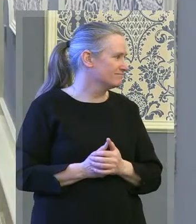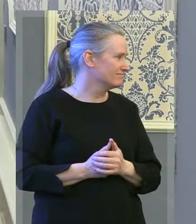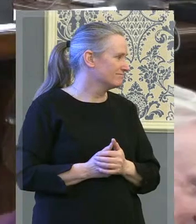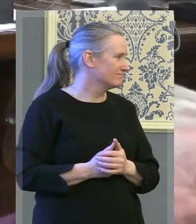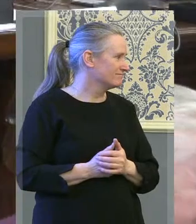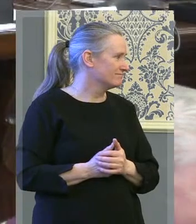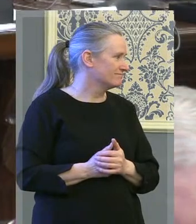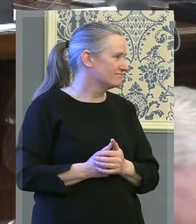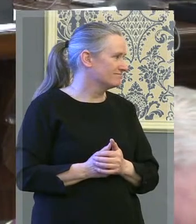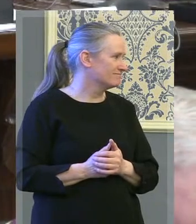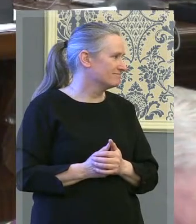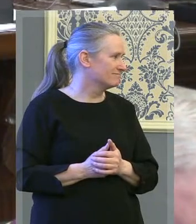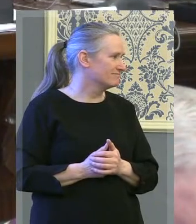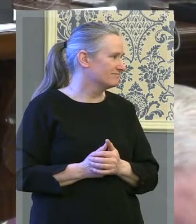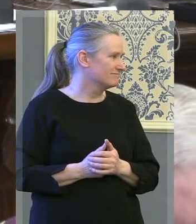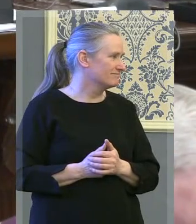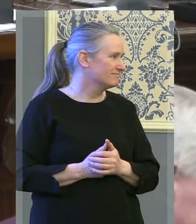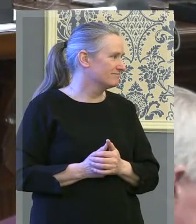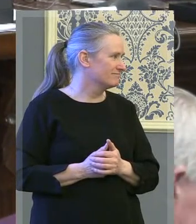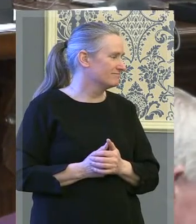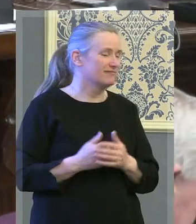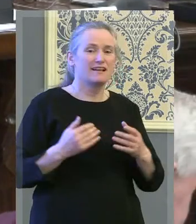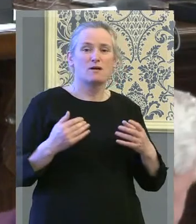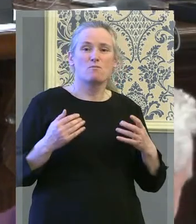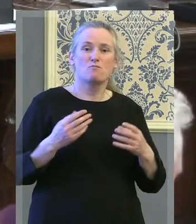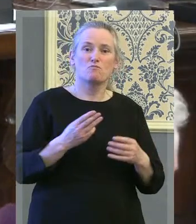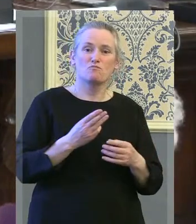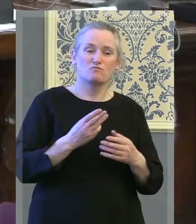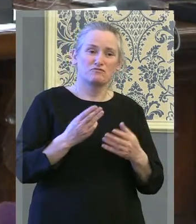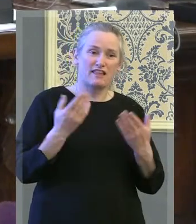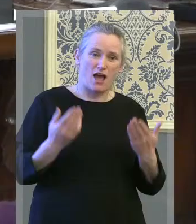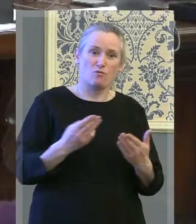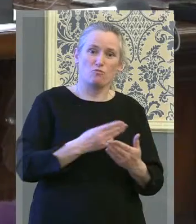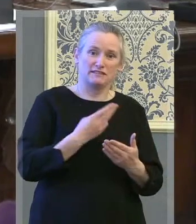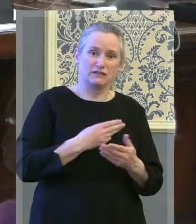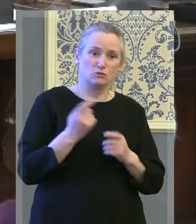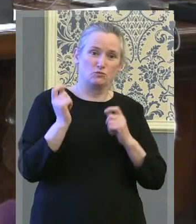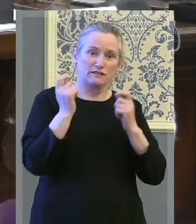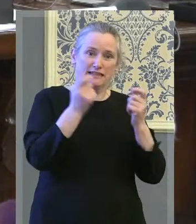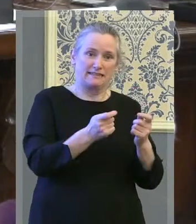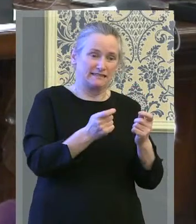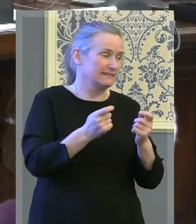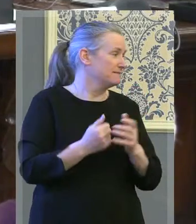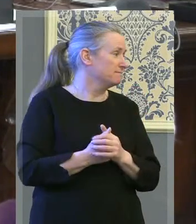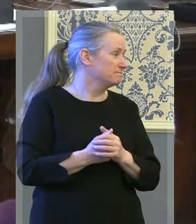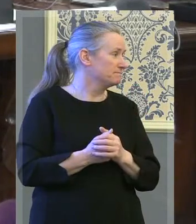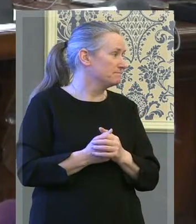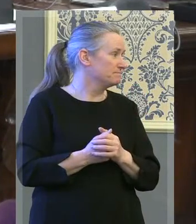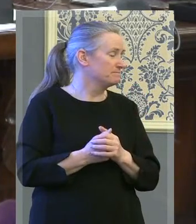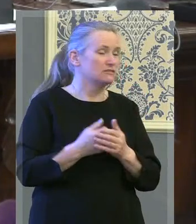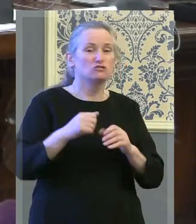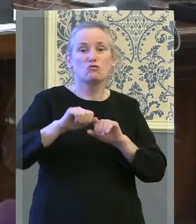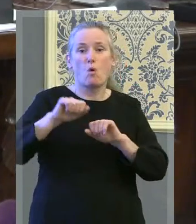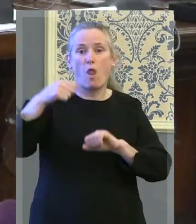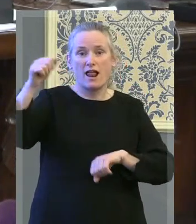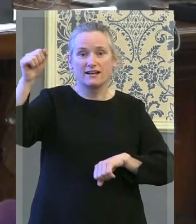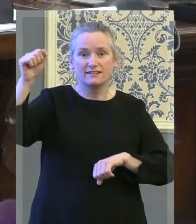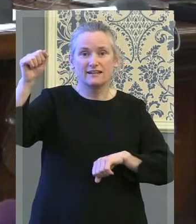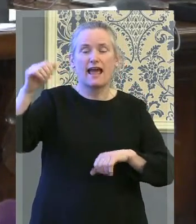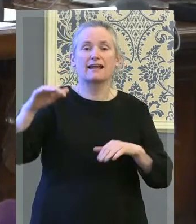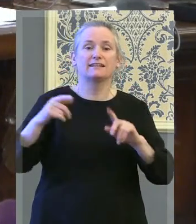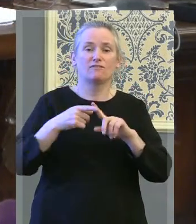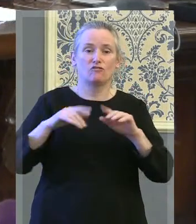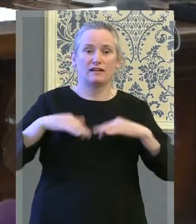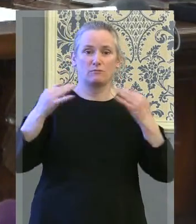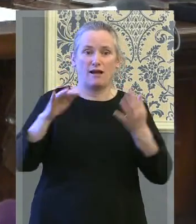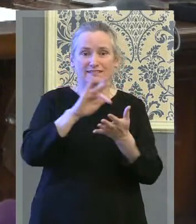Now, it's my delightful privilege to present to Gilbert the scroll and the freedom